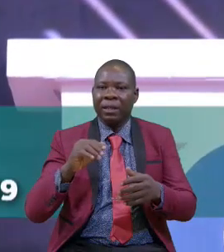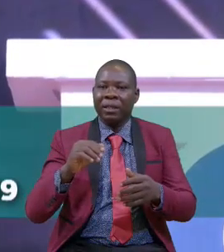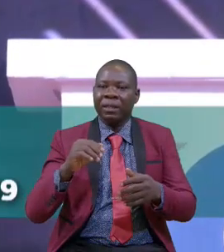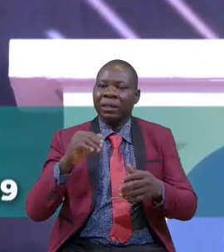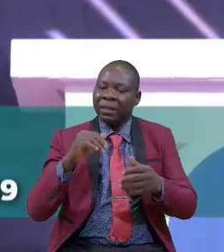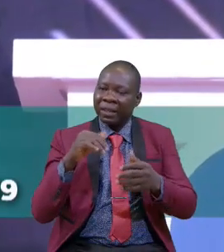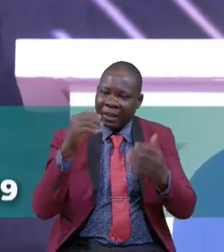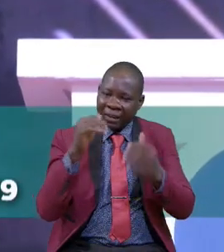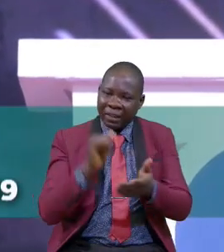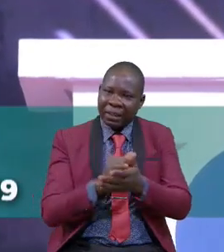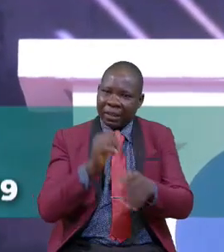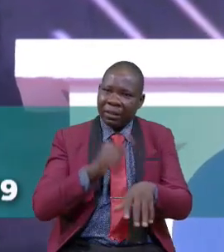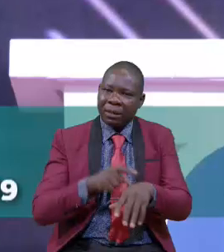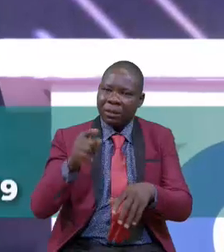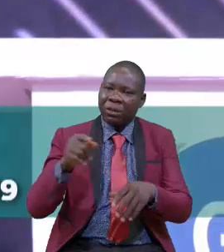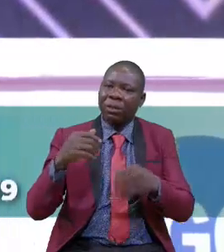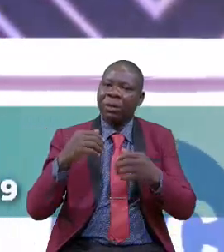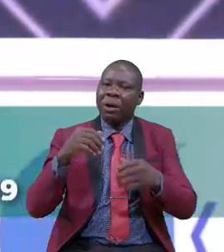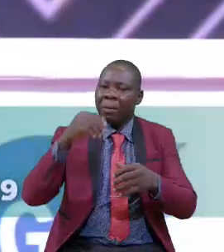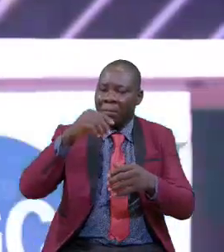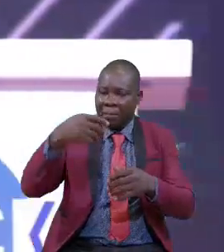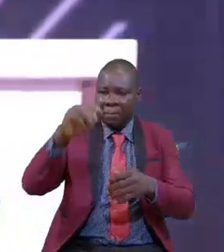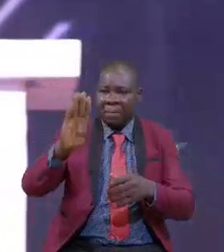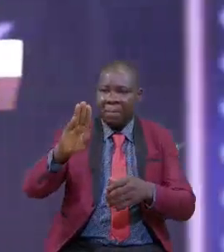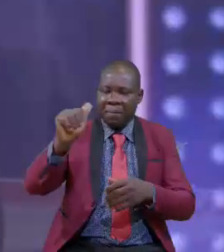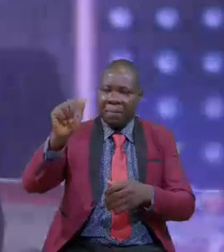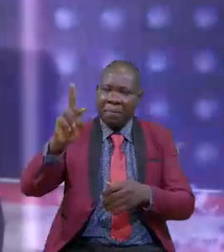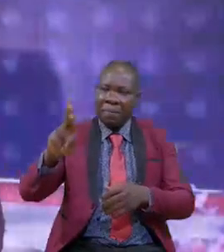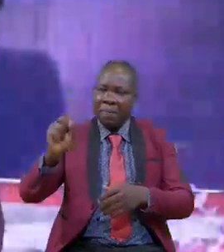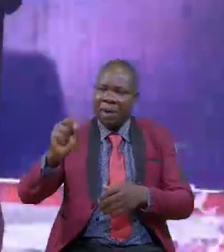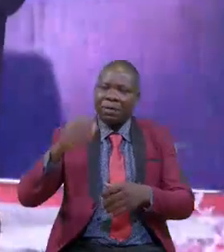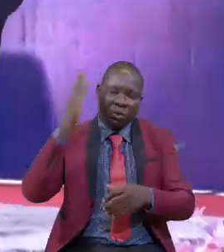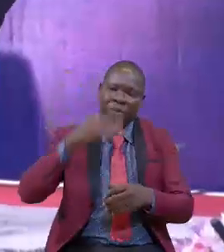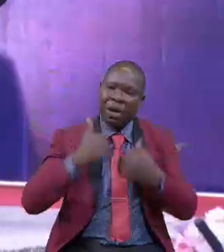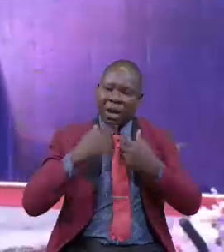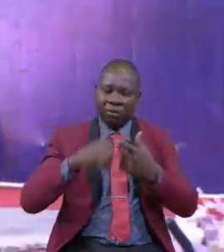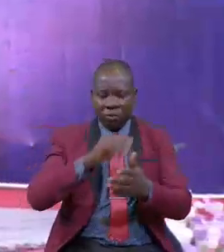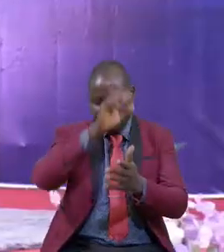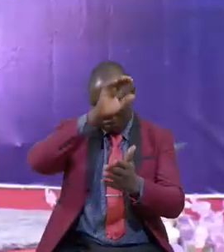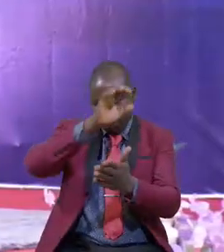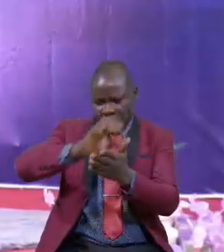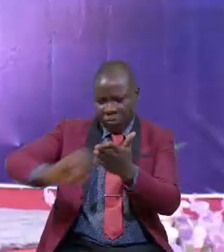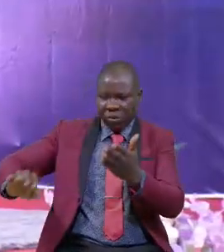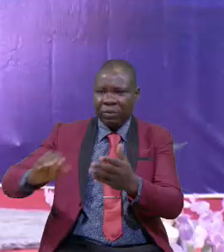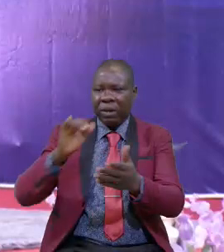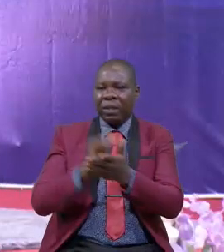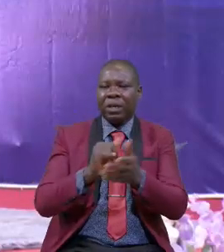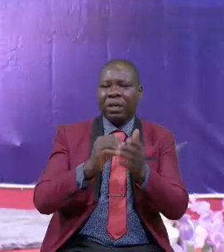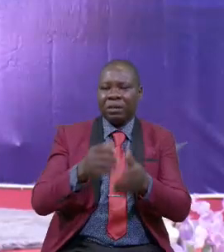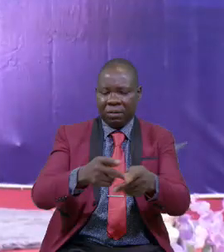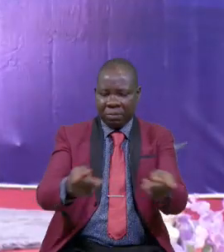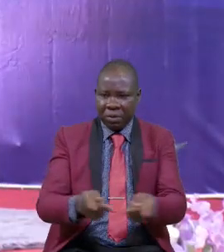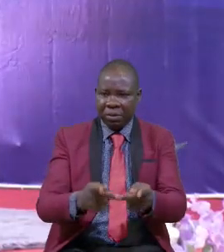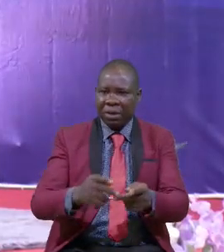sir. Bars do not have ears to hear, and bars do not have mind to